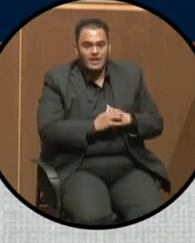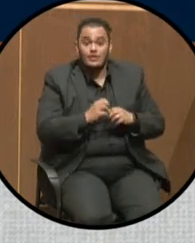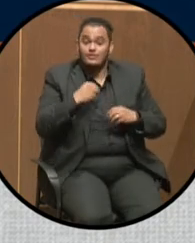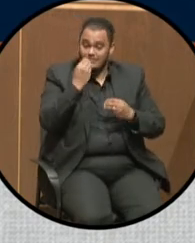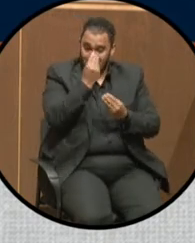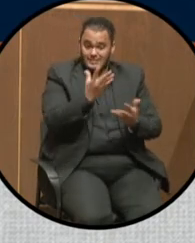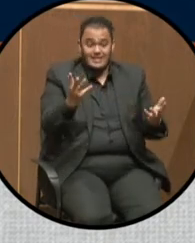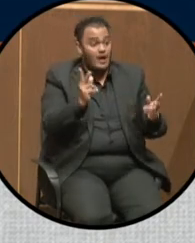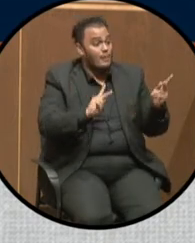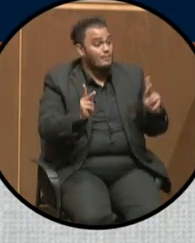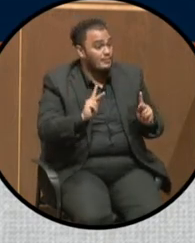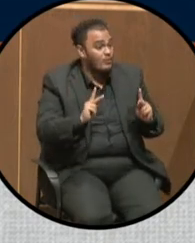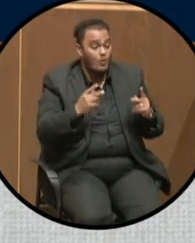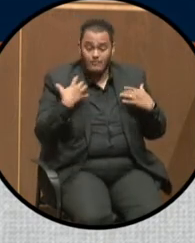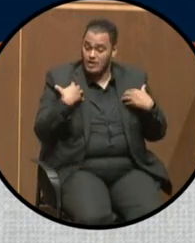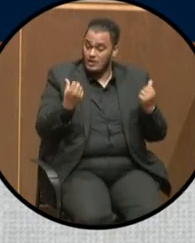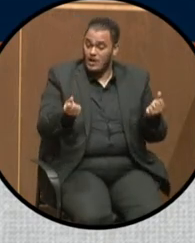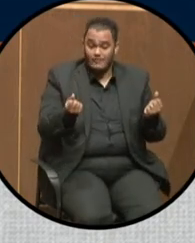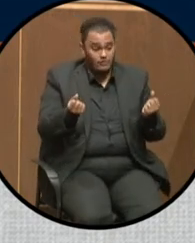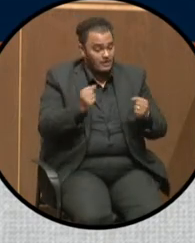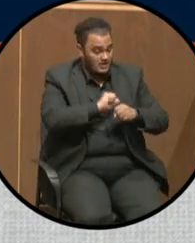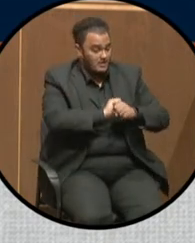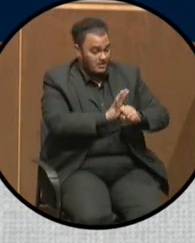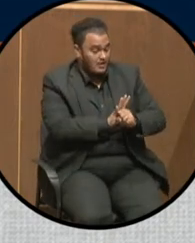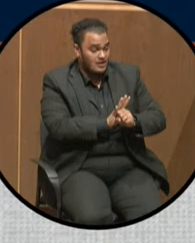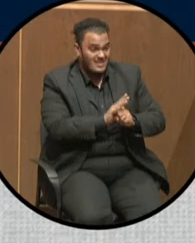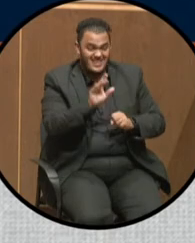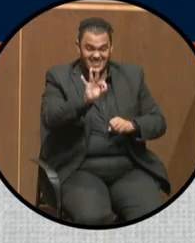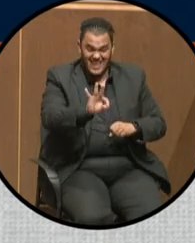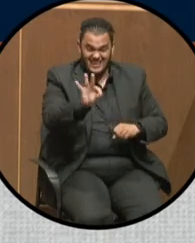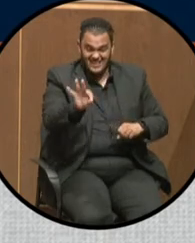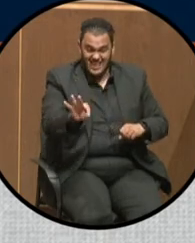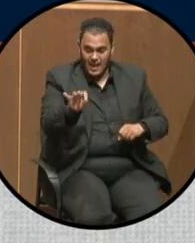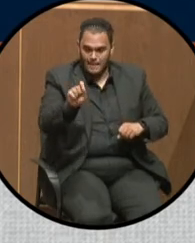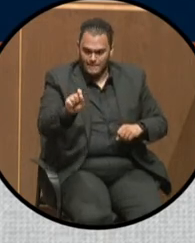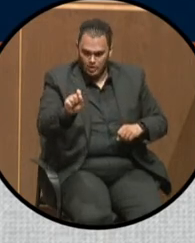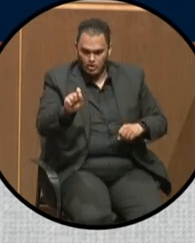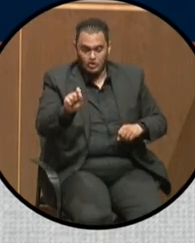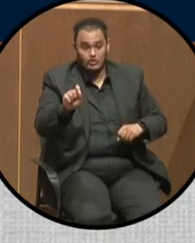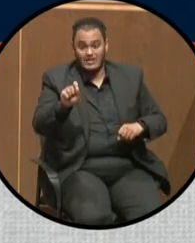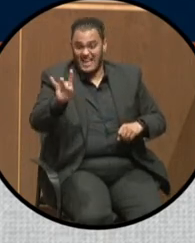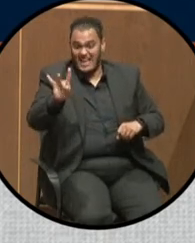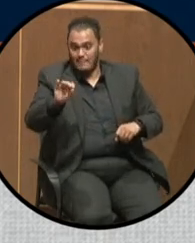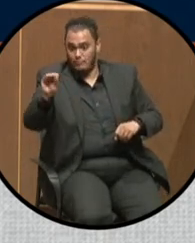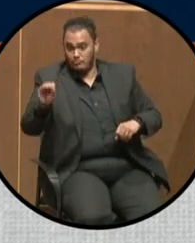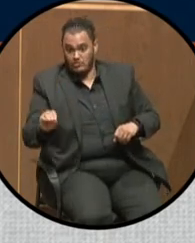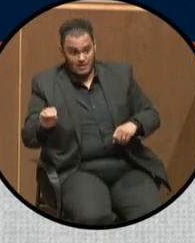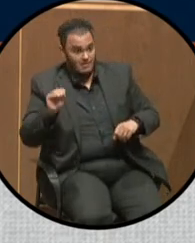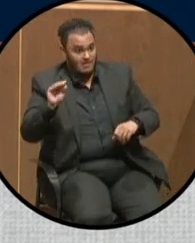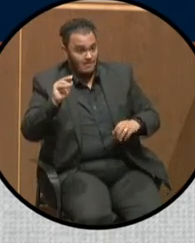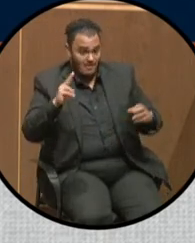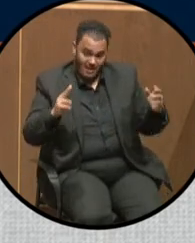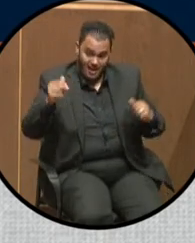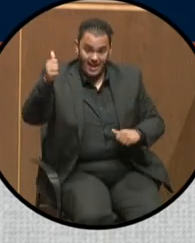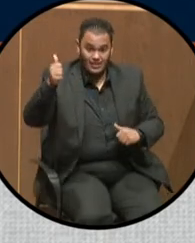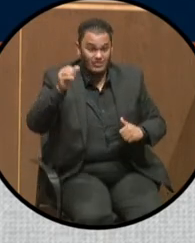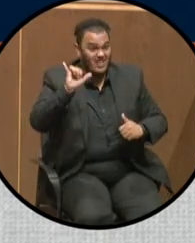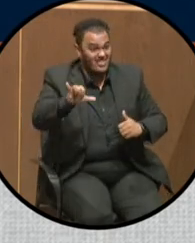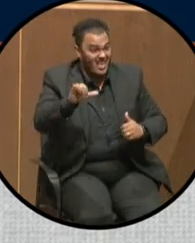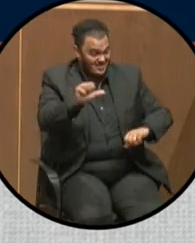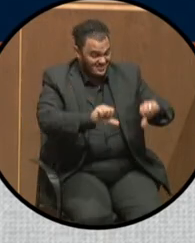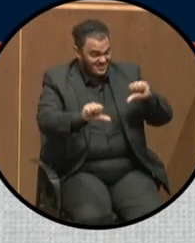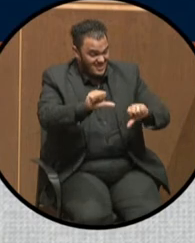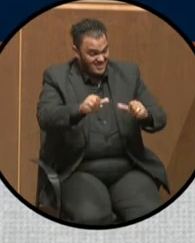rate for COVID is 99% or higher, this is a scientific fact, and it's a very good